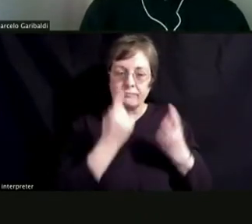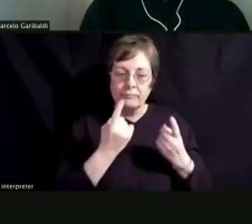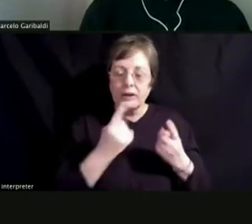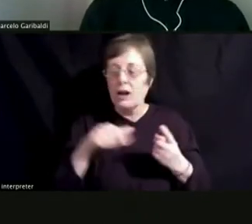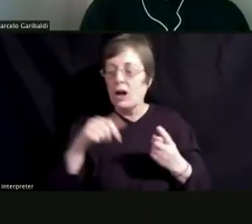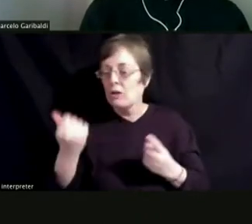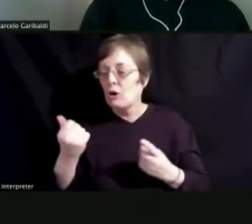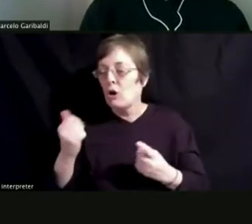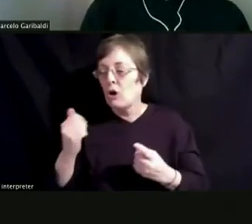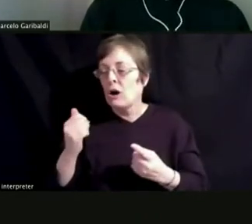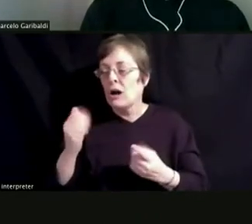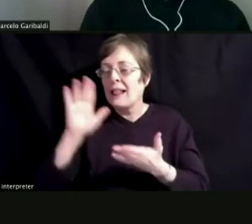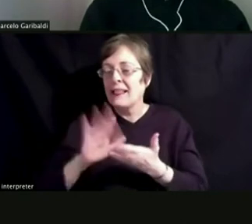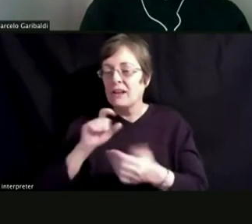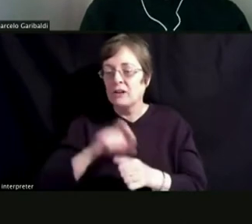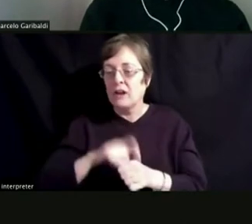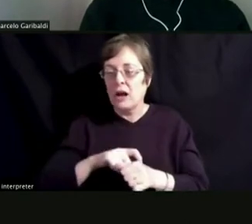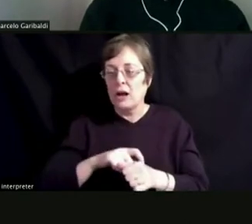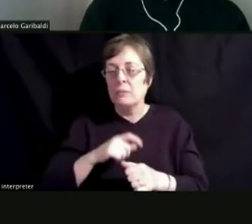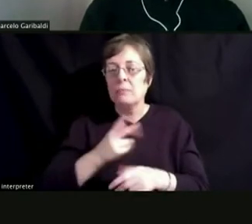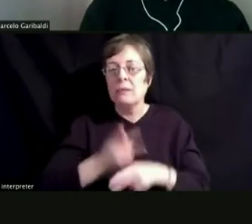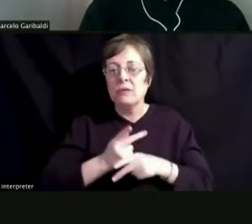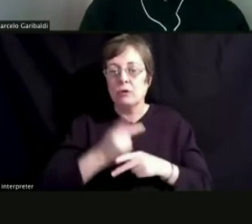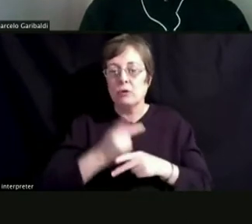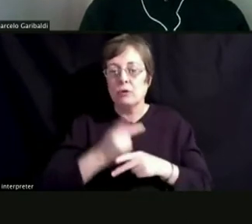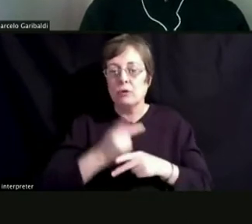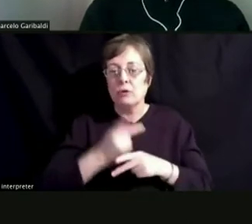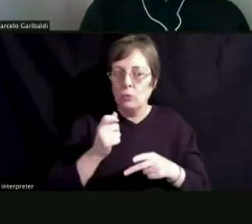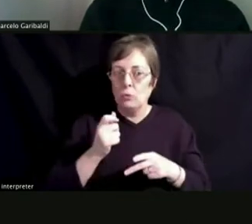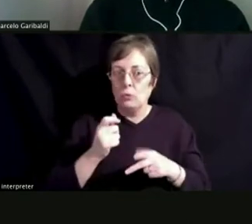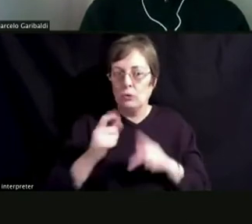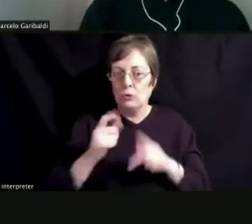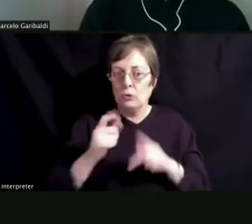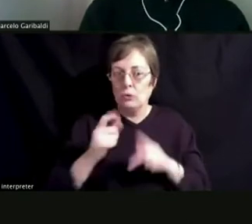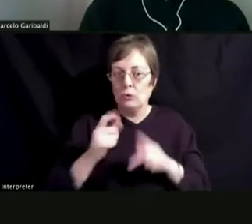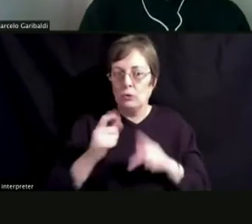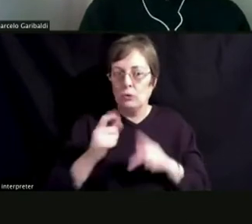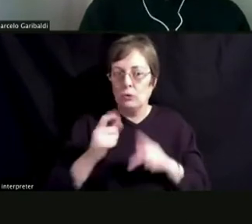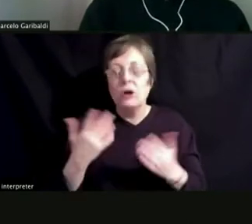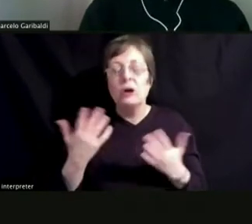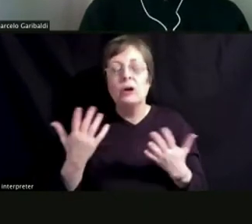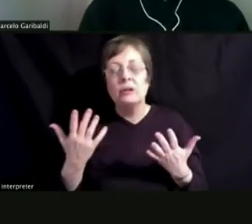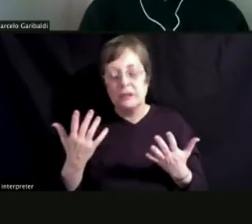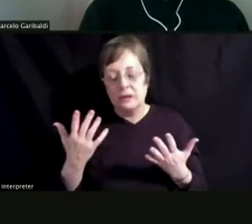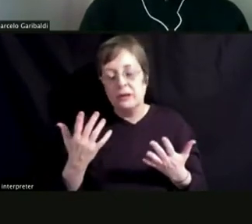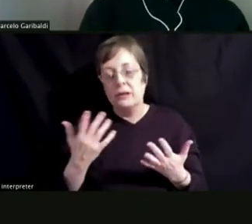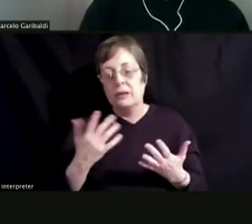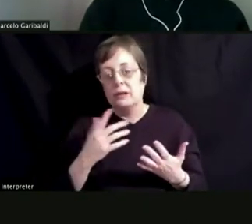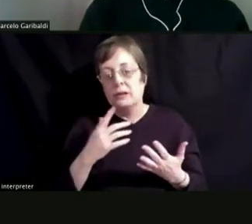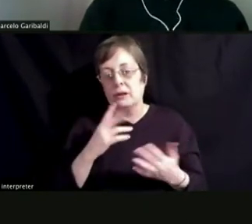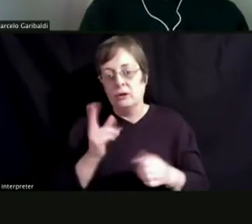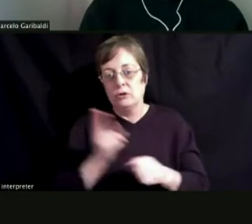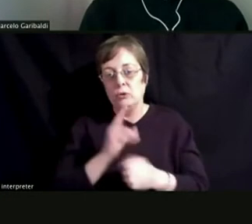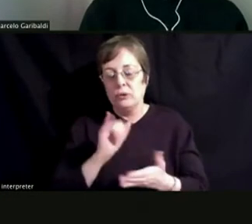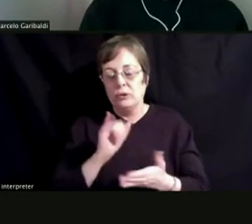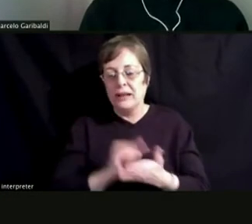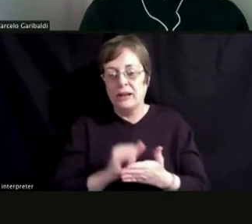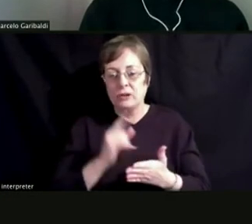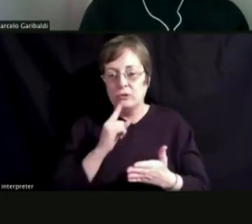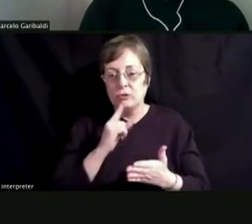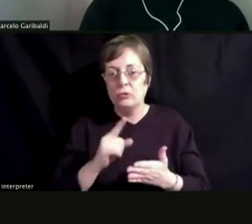you keep and what you allow to go in and out of your ears or out of your mouth and into your ears, and use that to drive your passion. Get